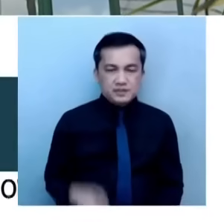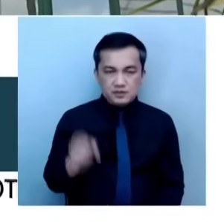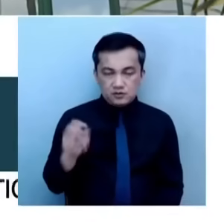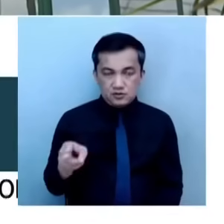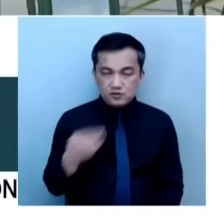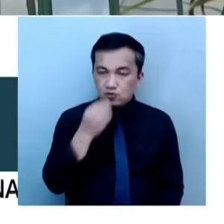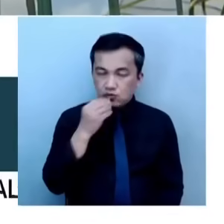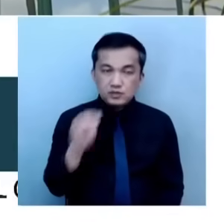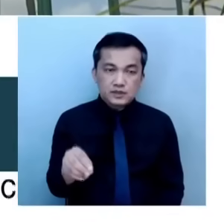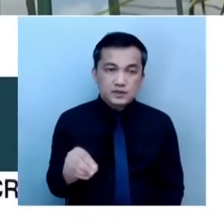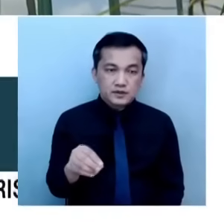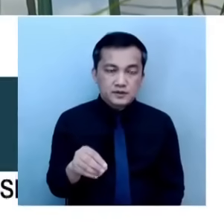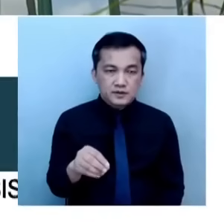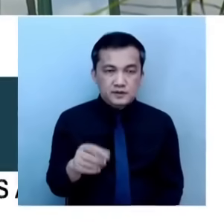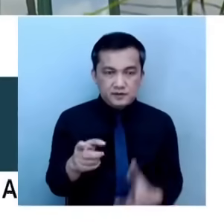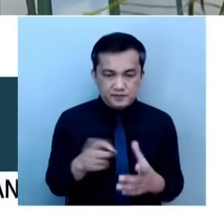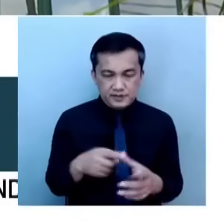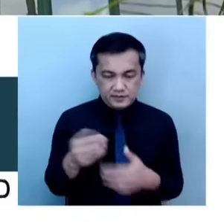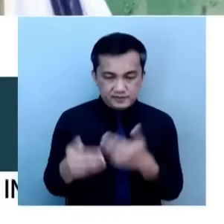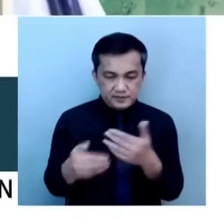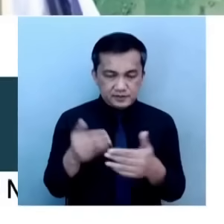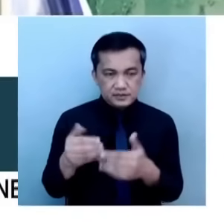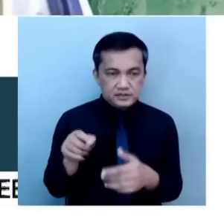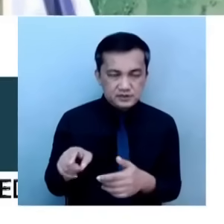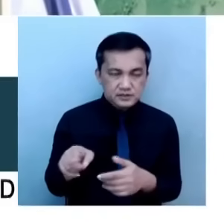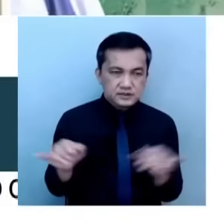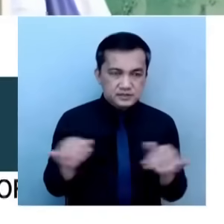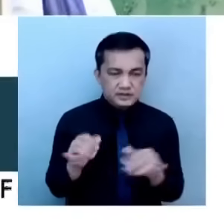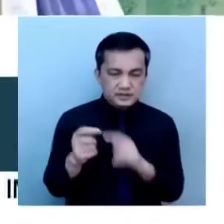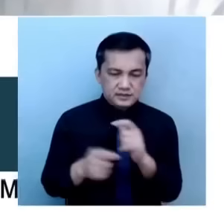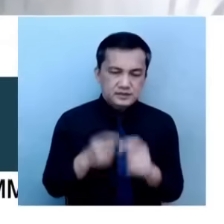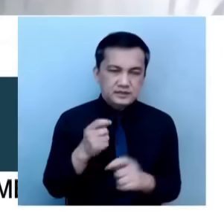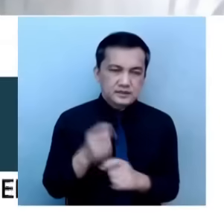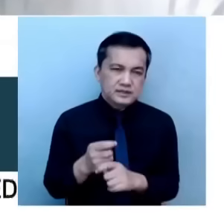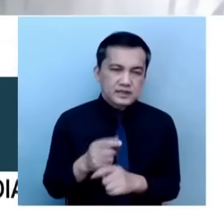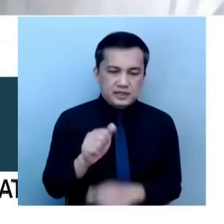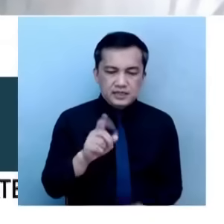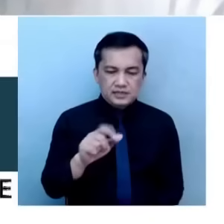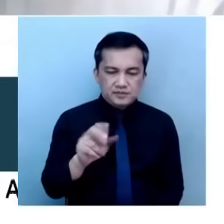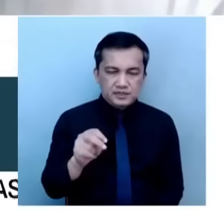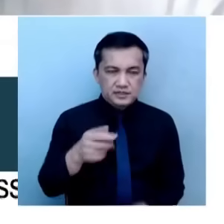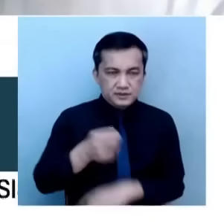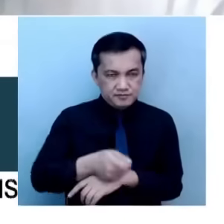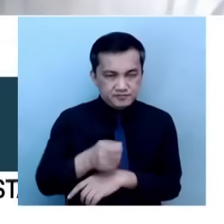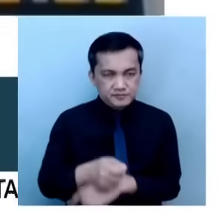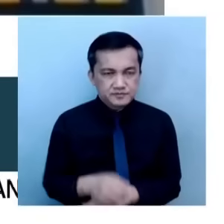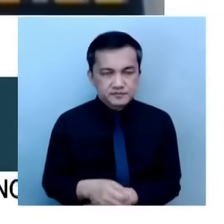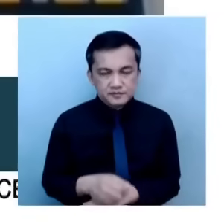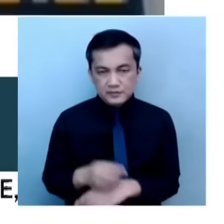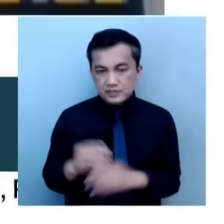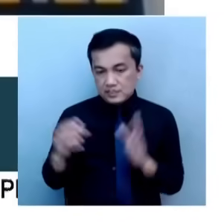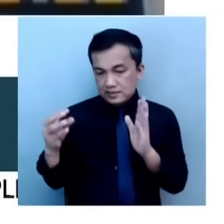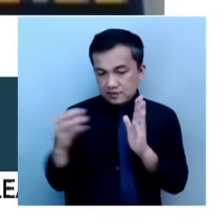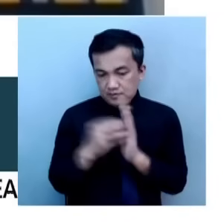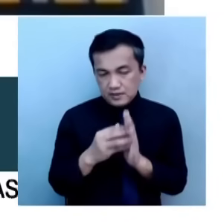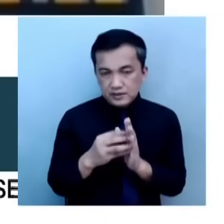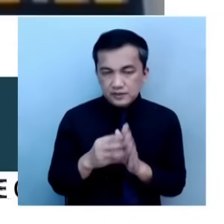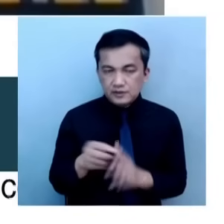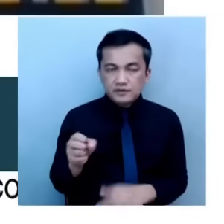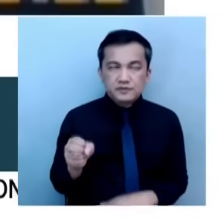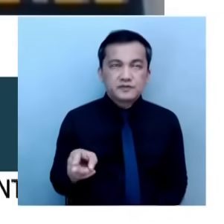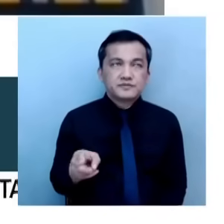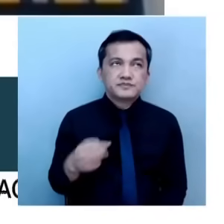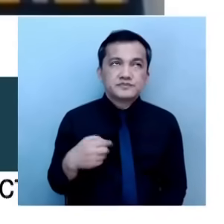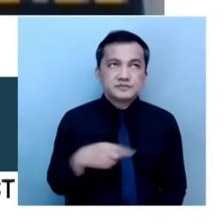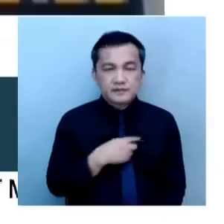yung initiatory process para po sa ganitong type of administrative hearing. May nakalagay naman po dun sa show cause order namin na